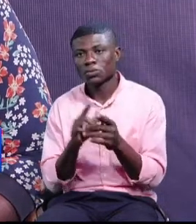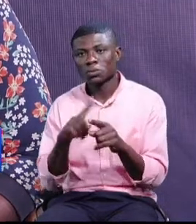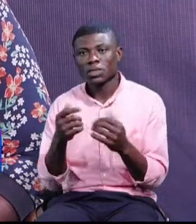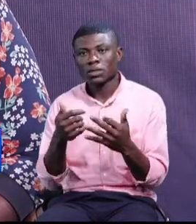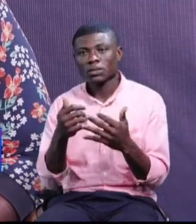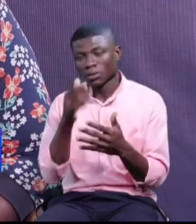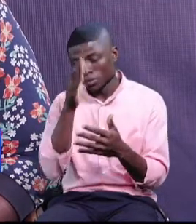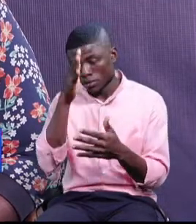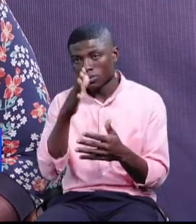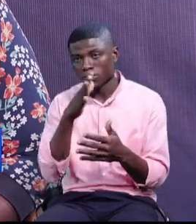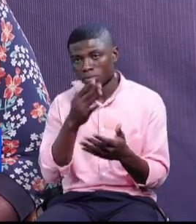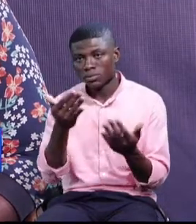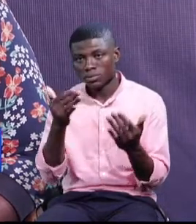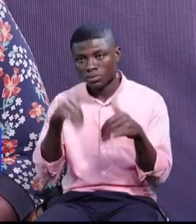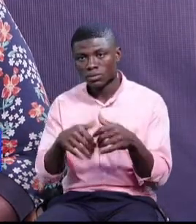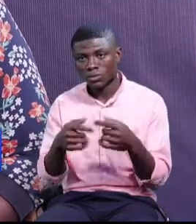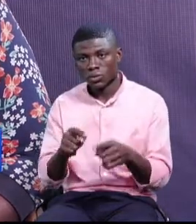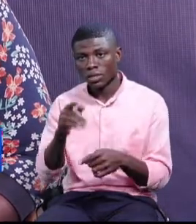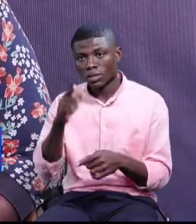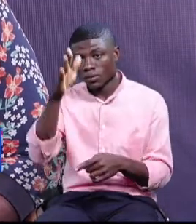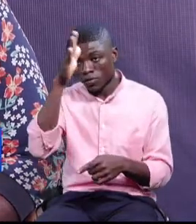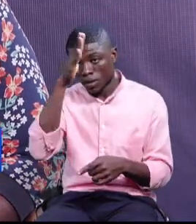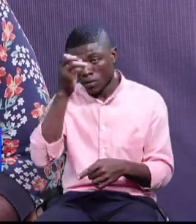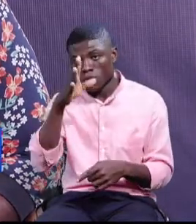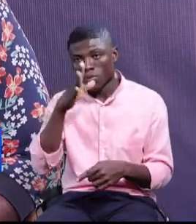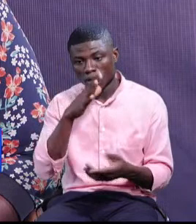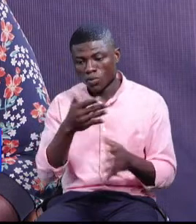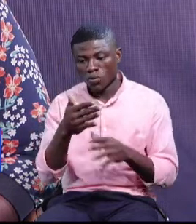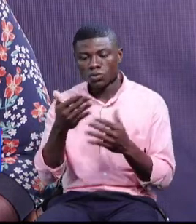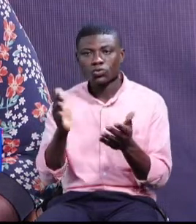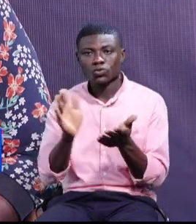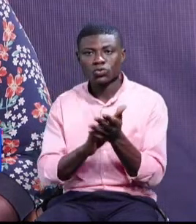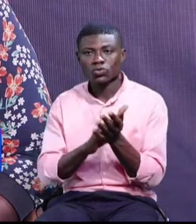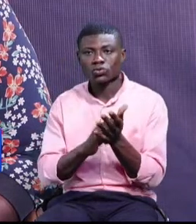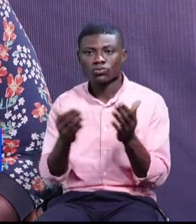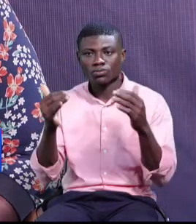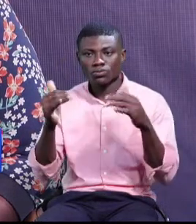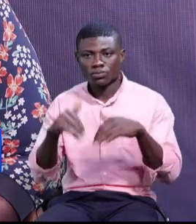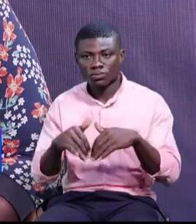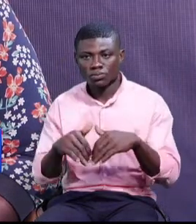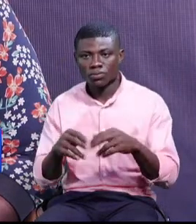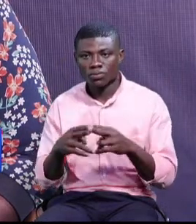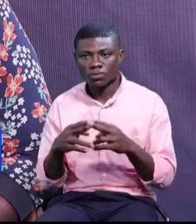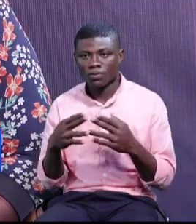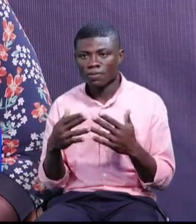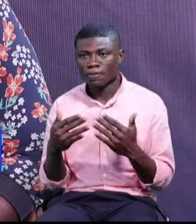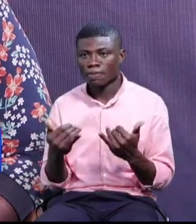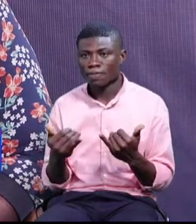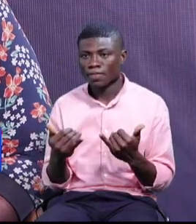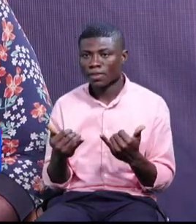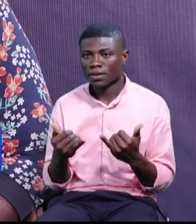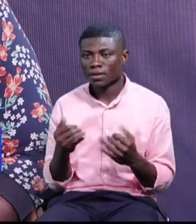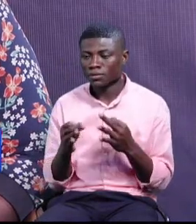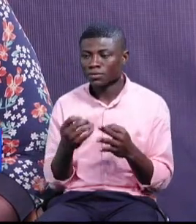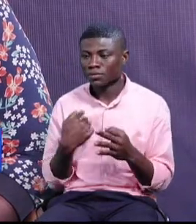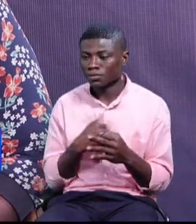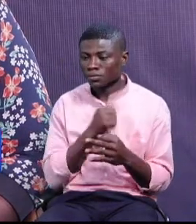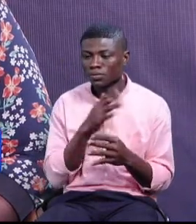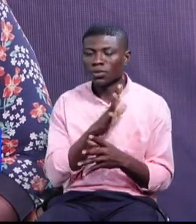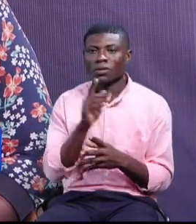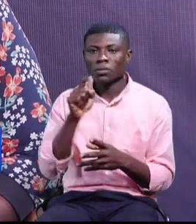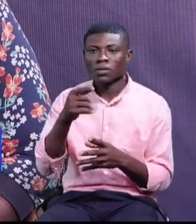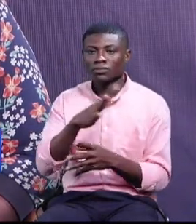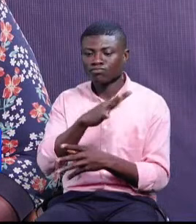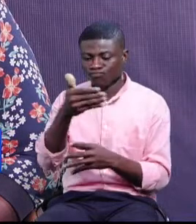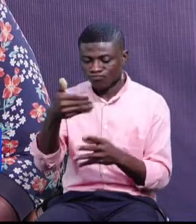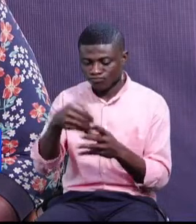especially, that went down when the sole proprietor died. So I mean, that if you do not